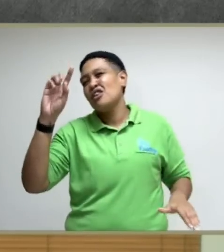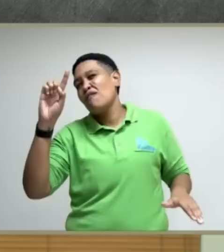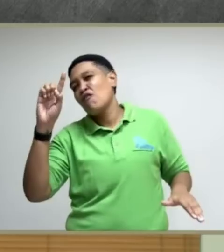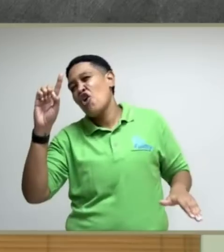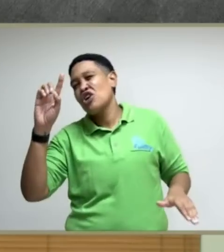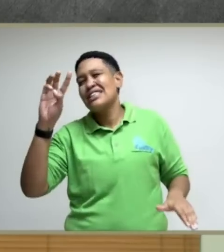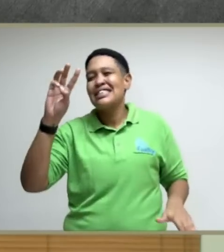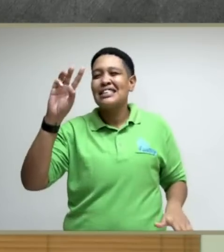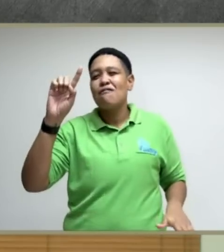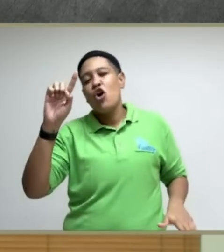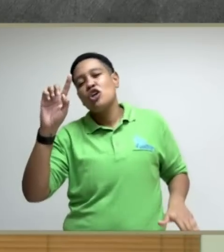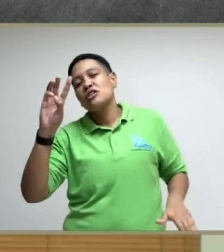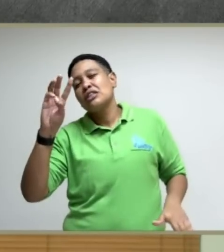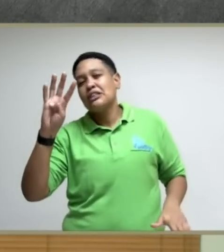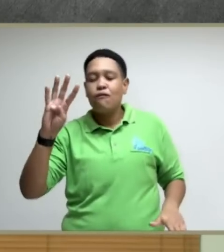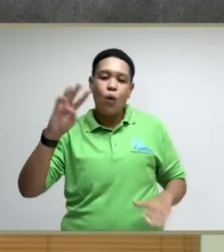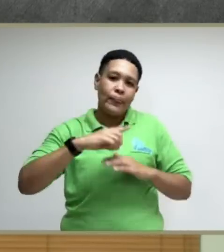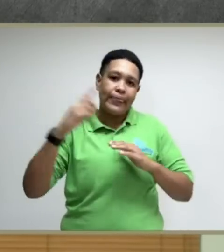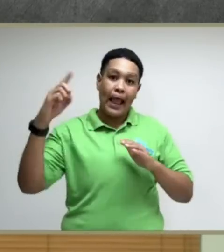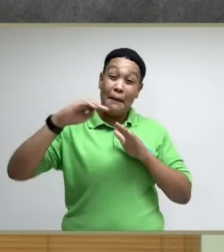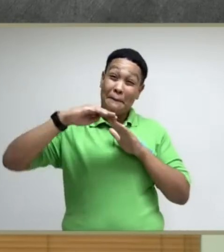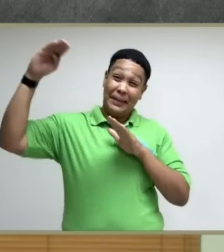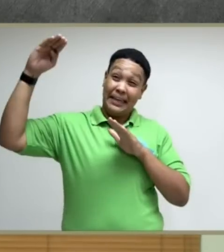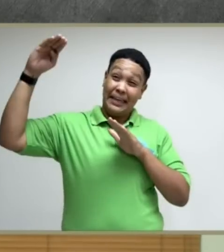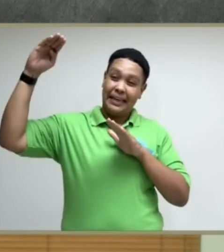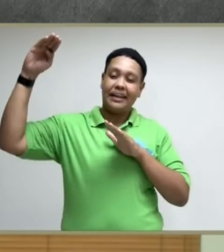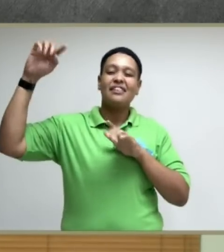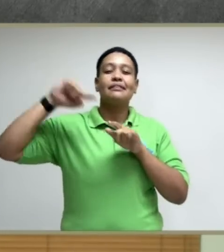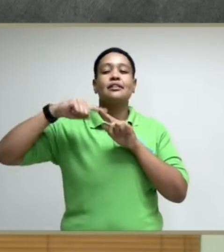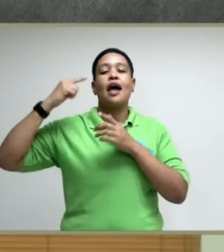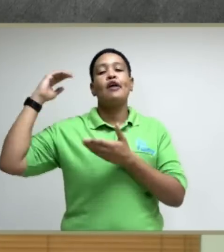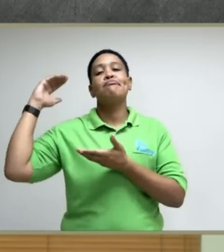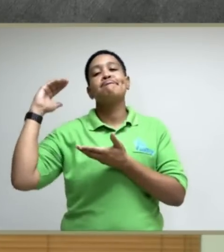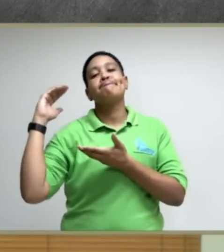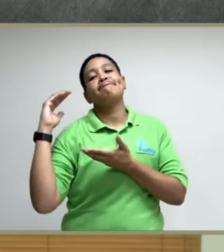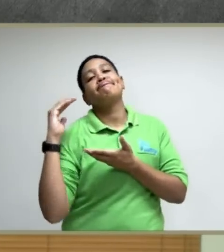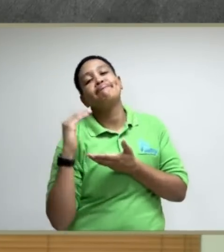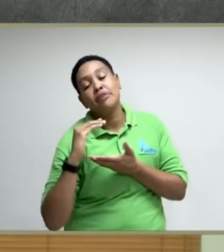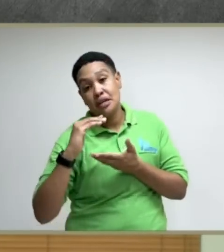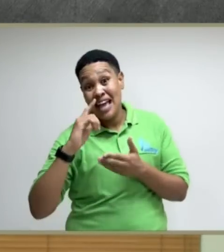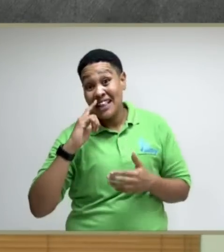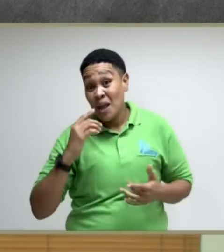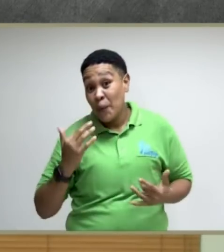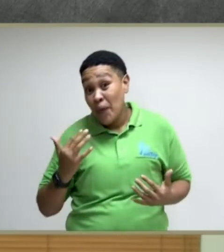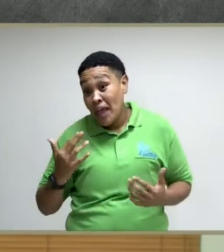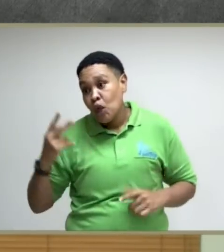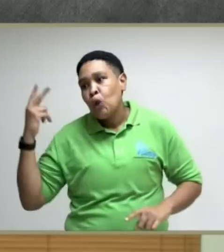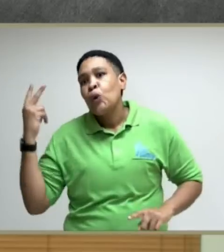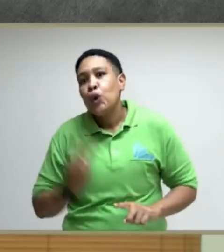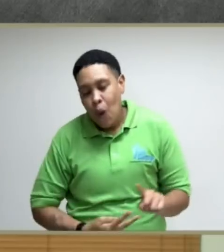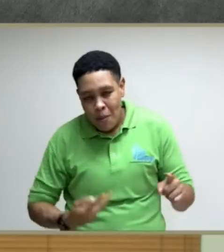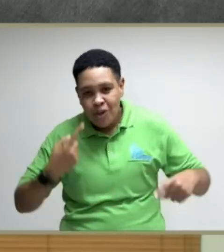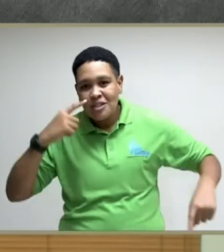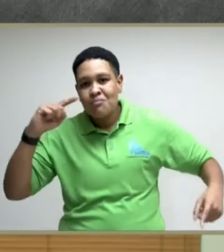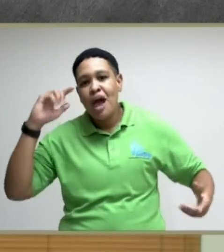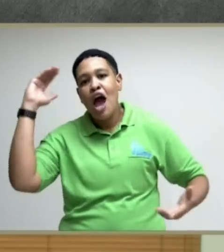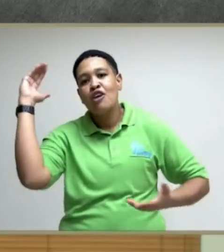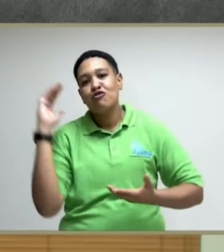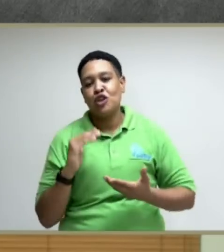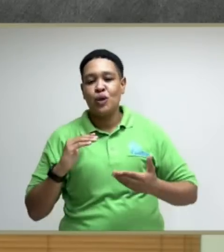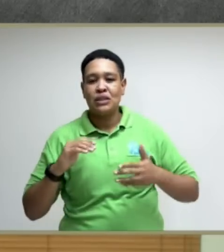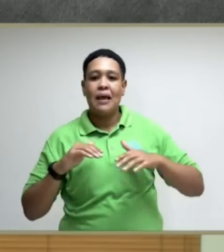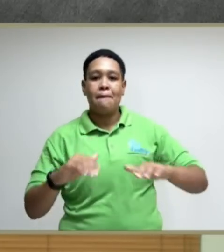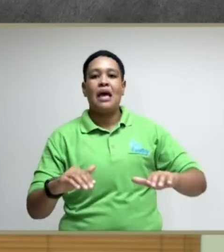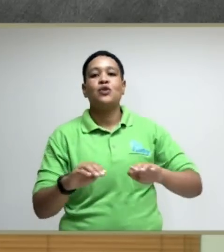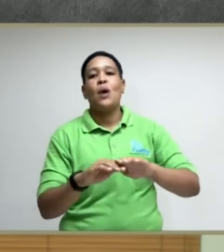to 64th day. And again, it took about 2 months for us to get back down to a